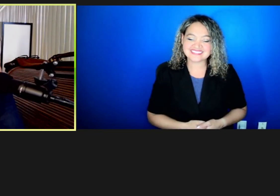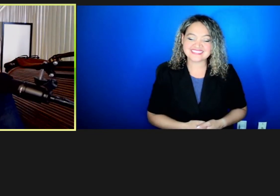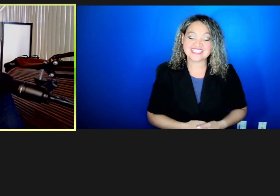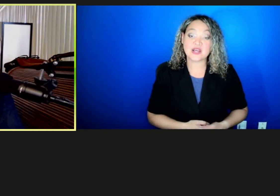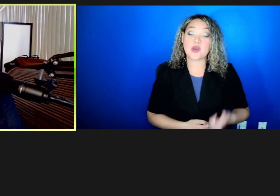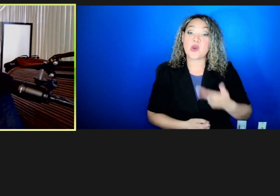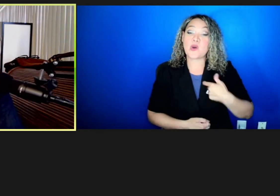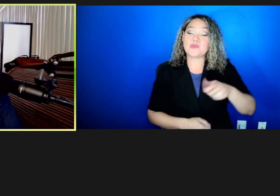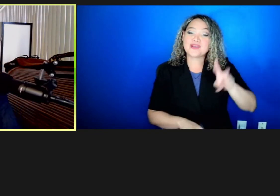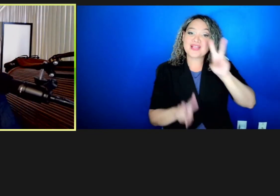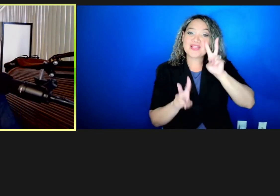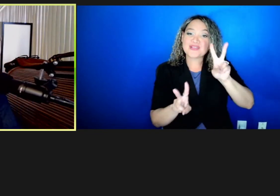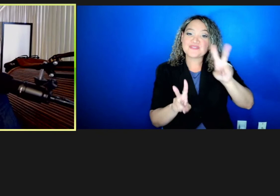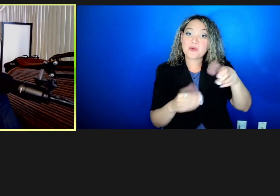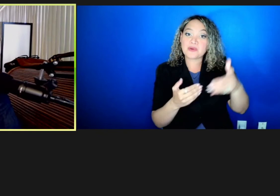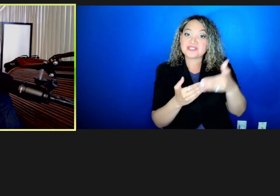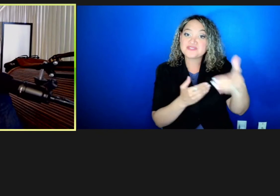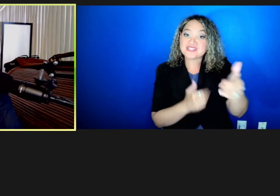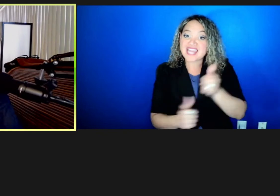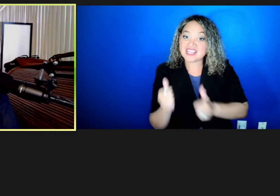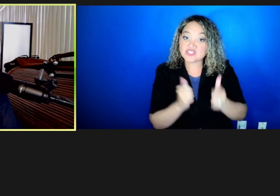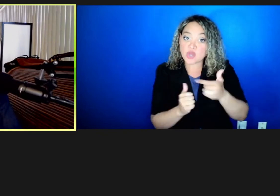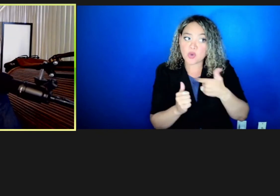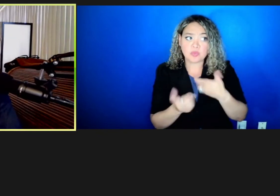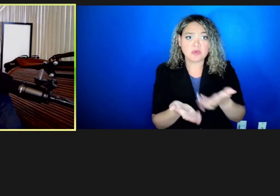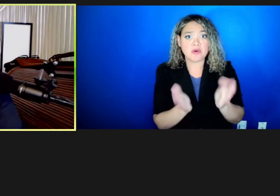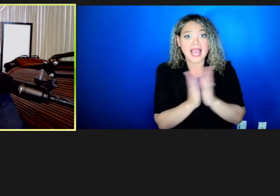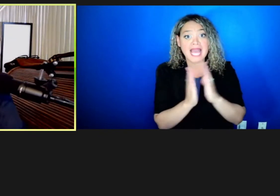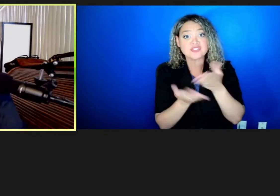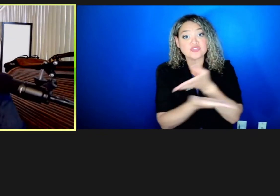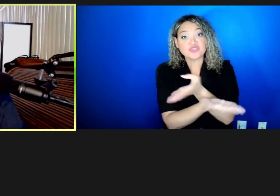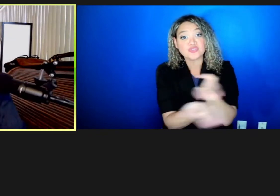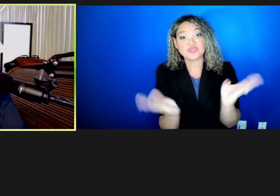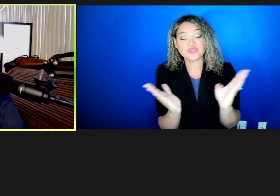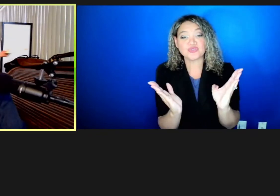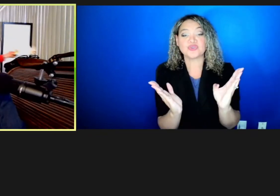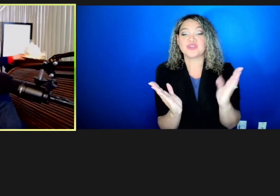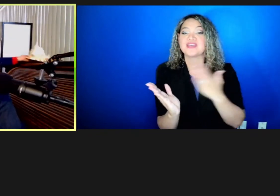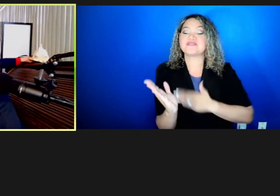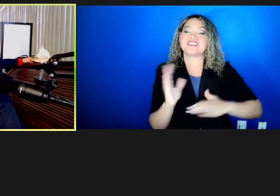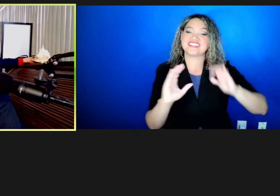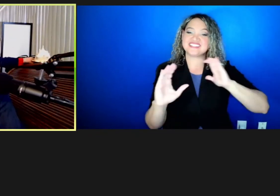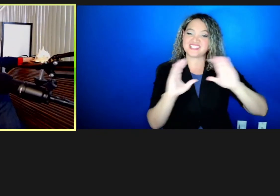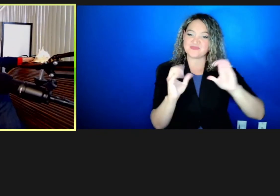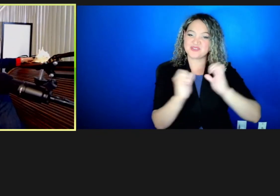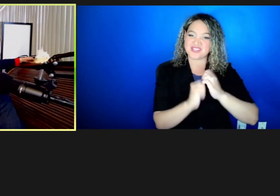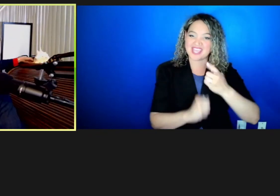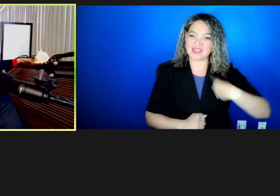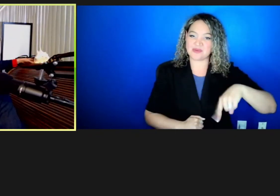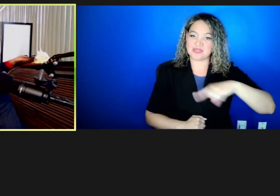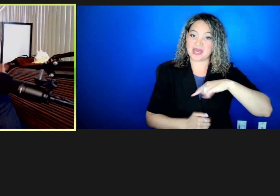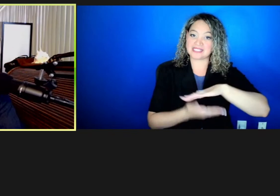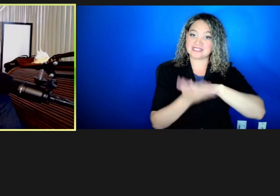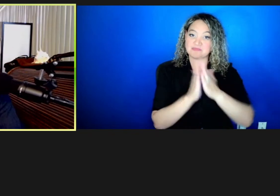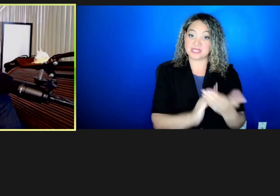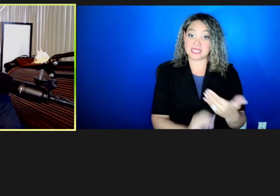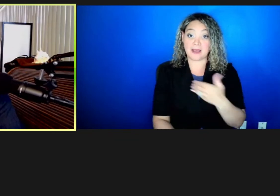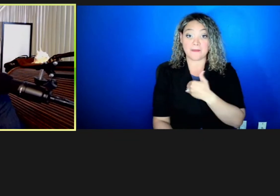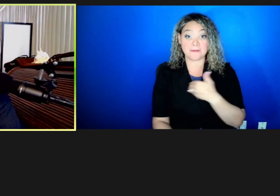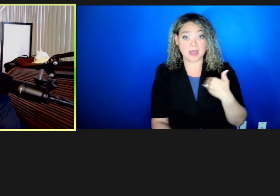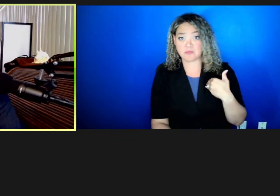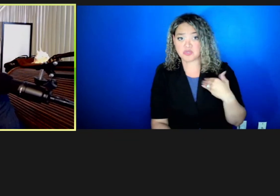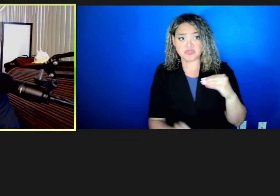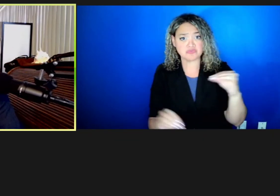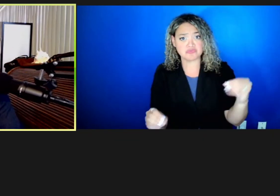look forward to the next show, we're going to ask all of you to communicate with us and become members at no